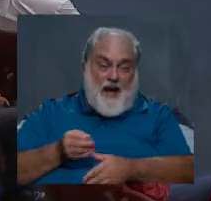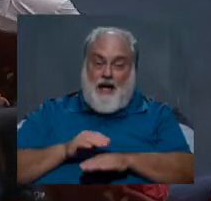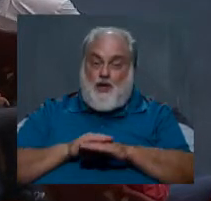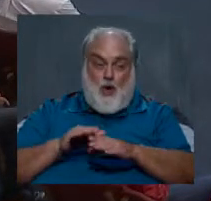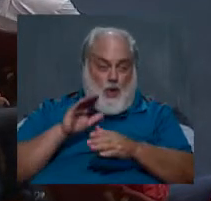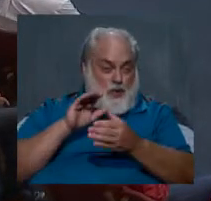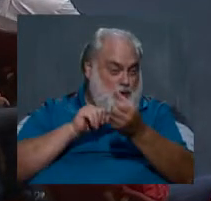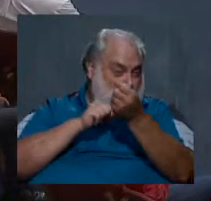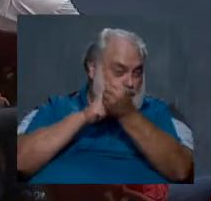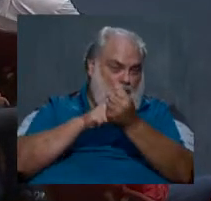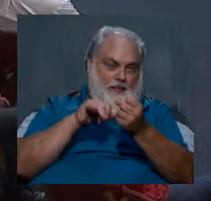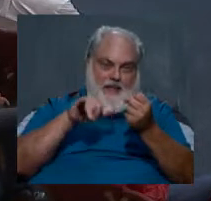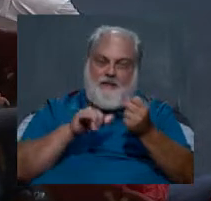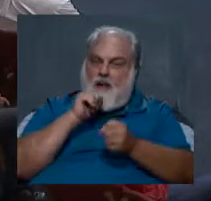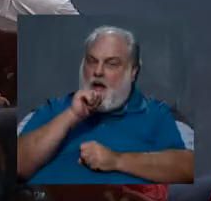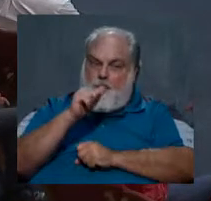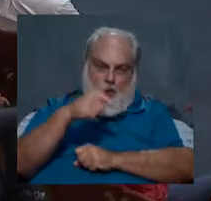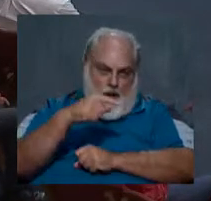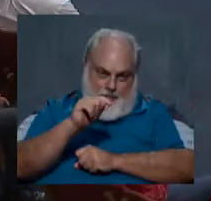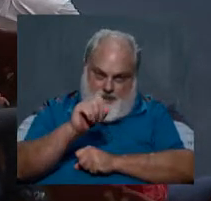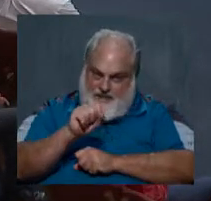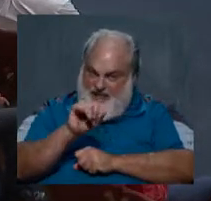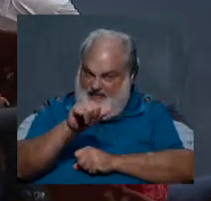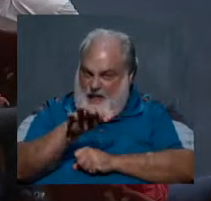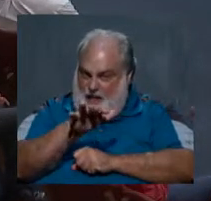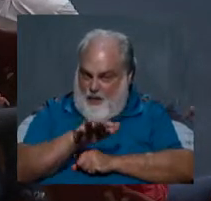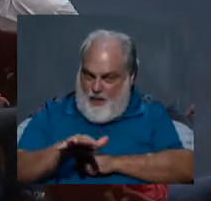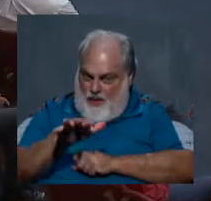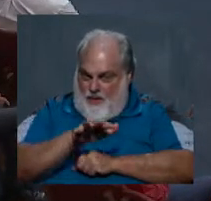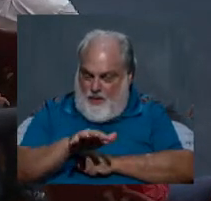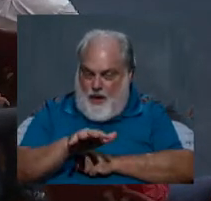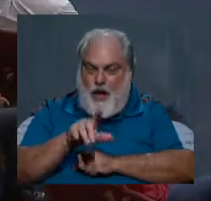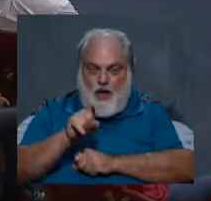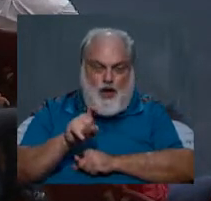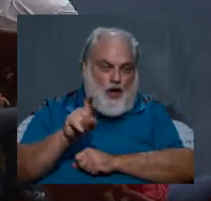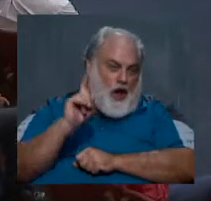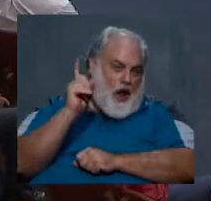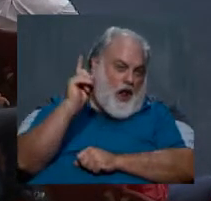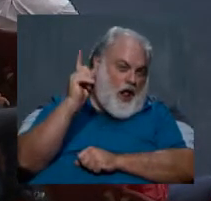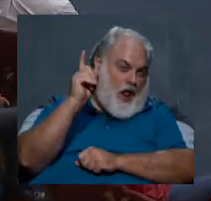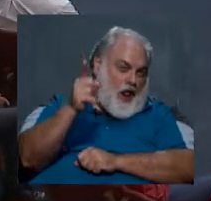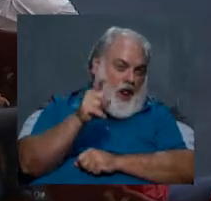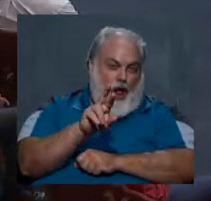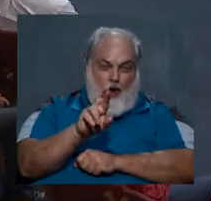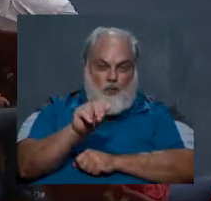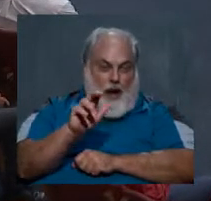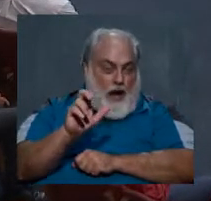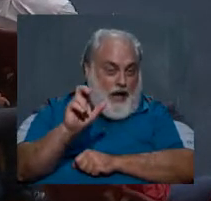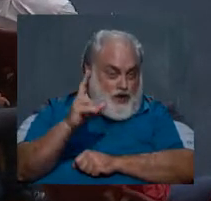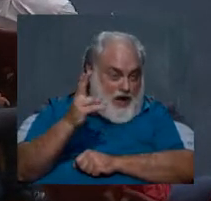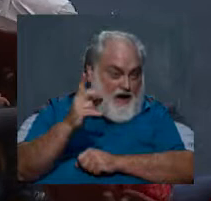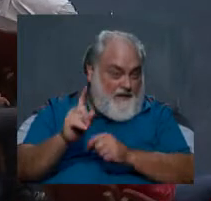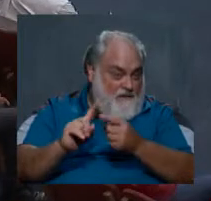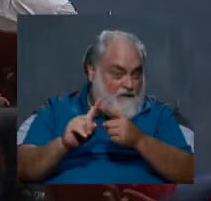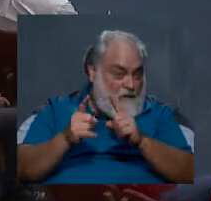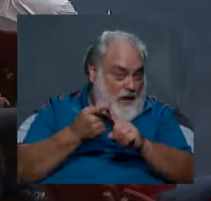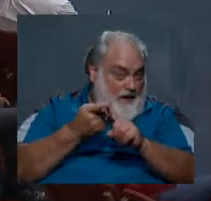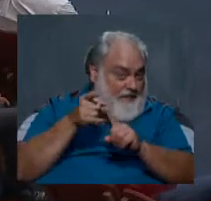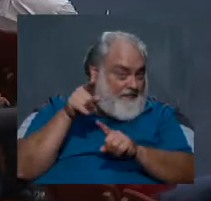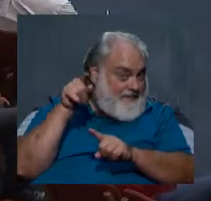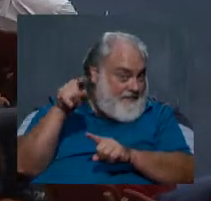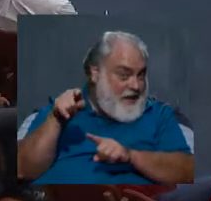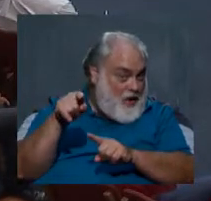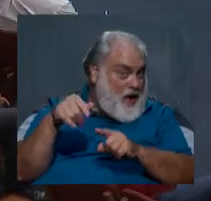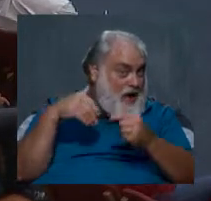Not an apartment complex in there. He ought to go out to the ranch There, he has friends out at the ranch that own